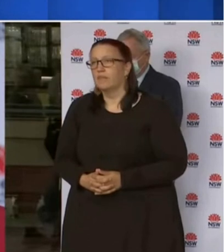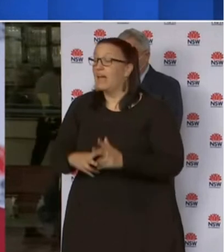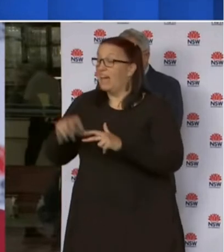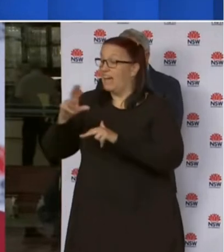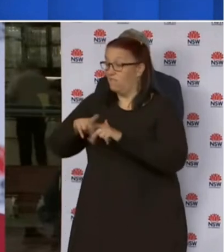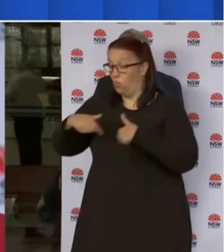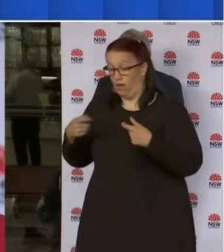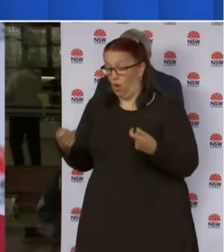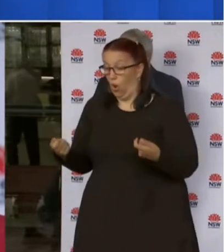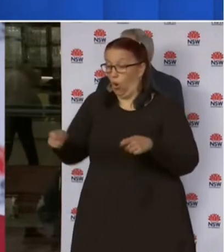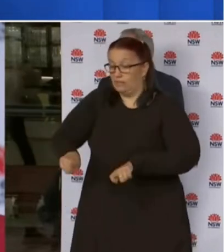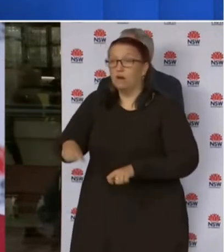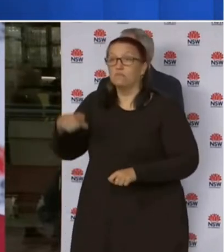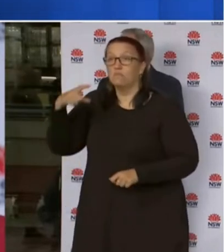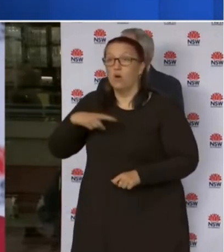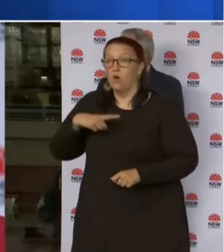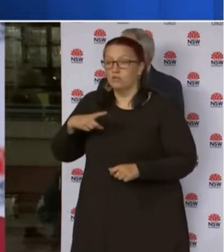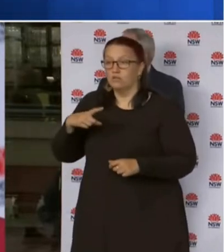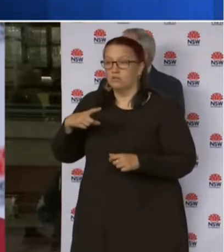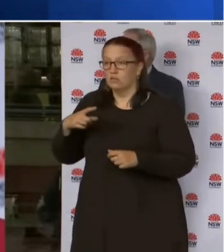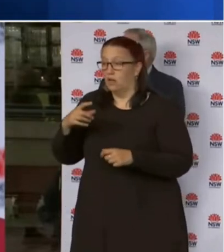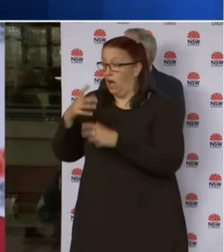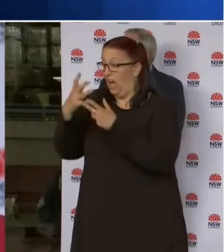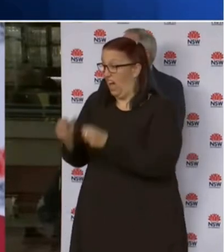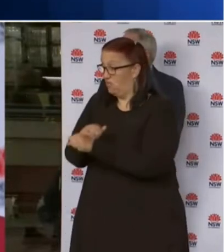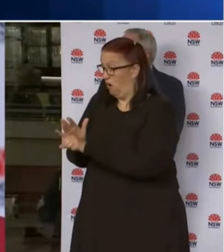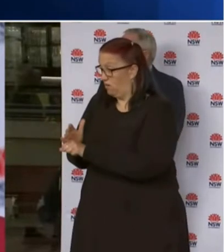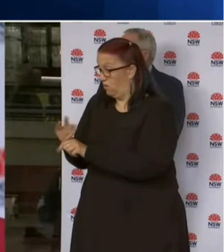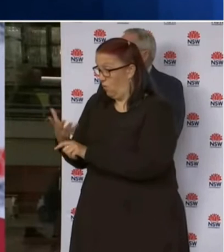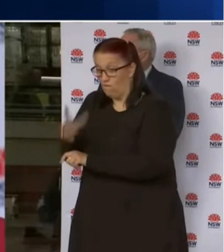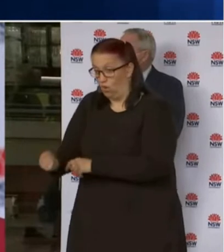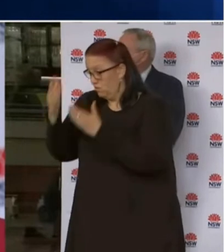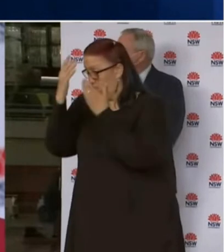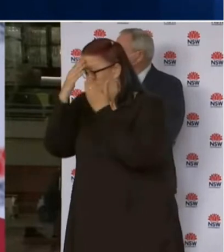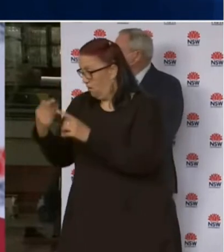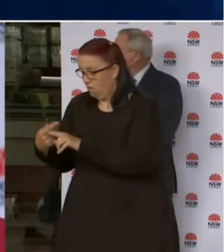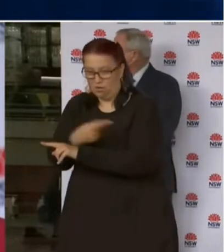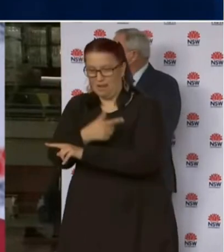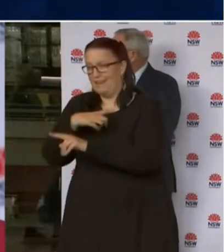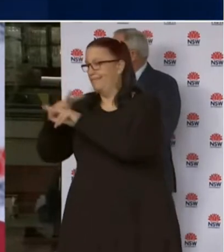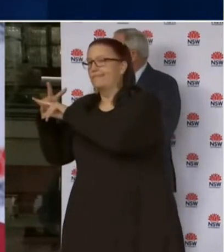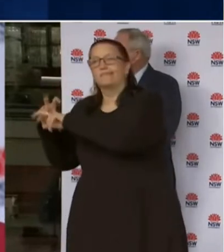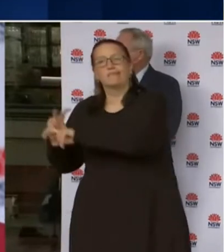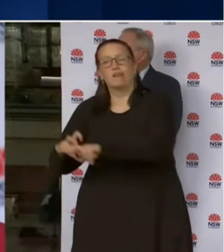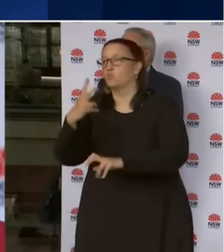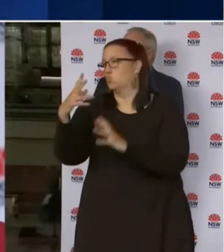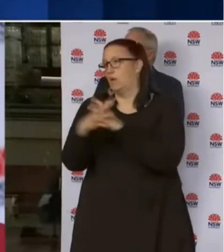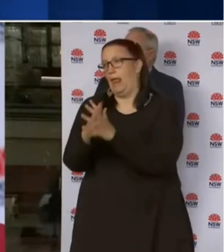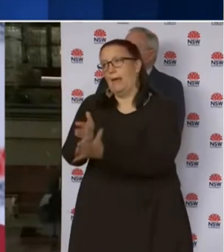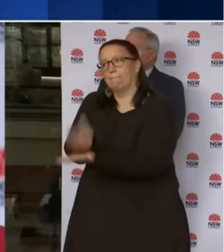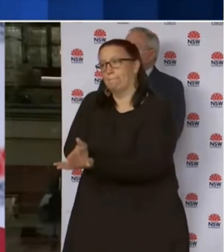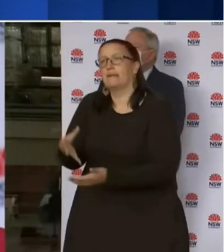be unearthed, you need a long enough period of time and two weeks has been the estimate that I've provided